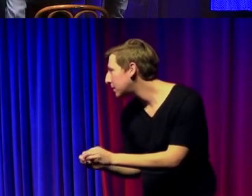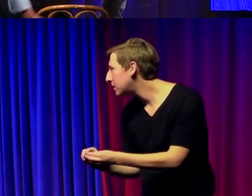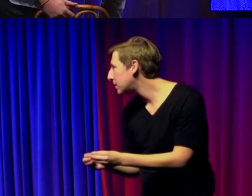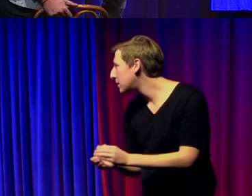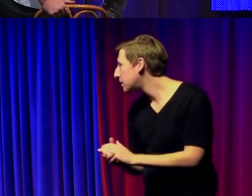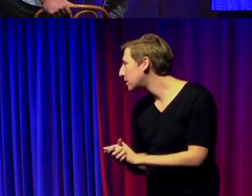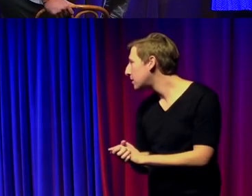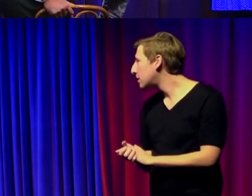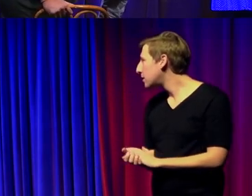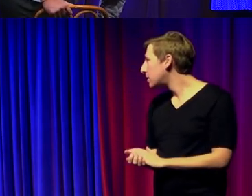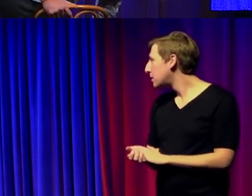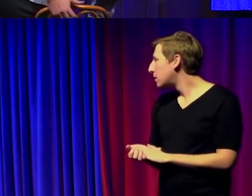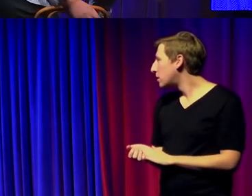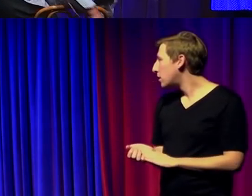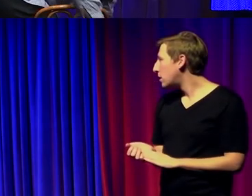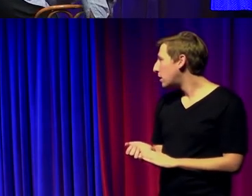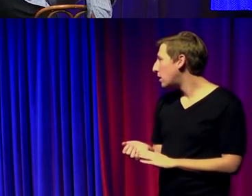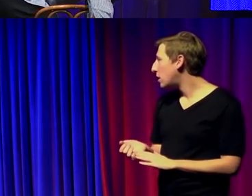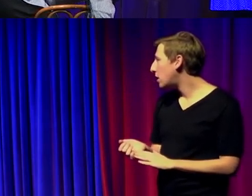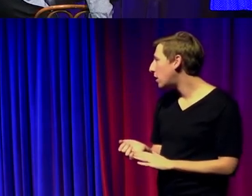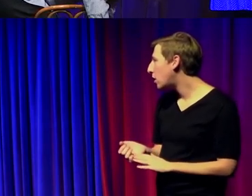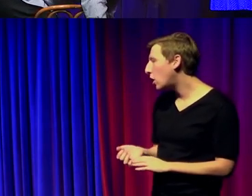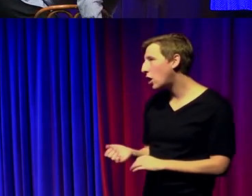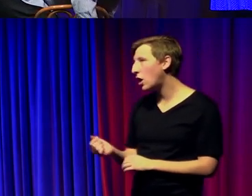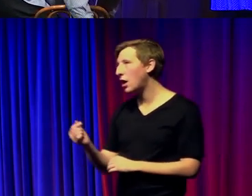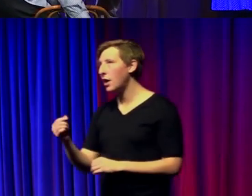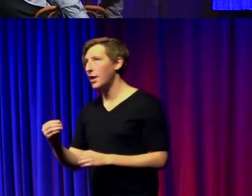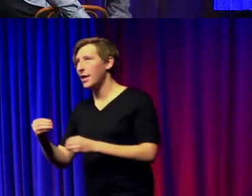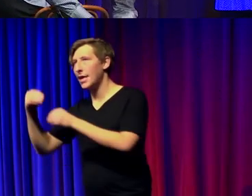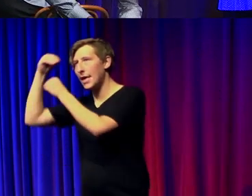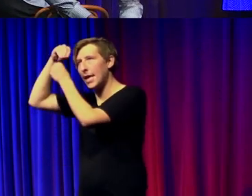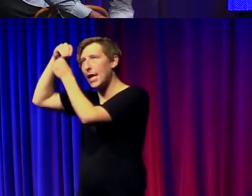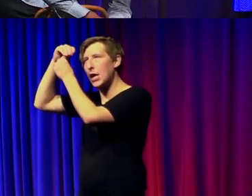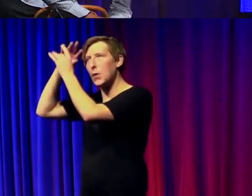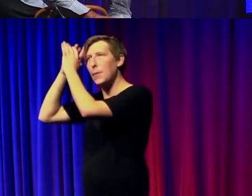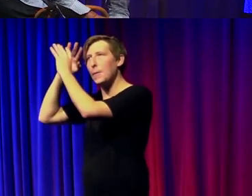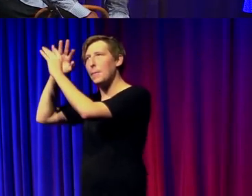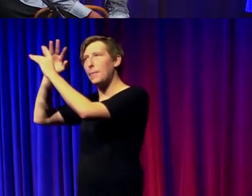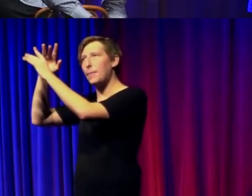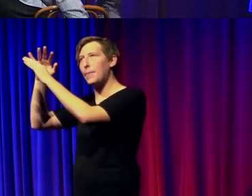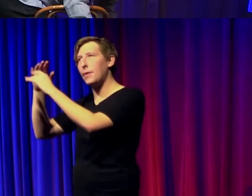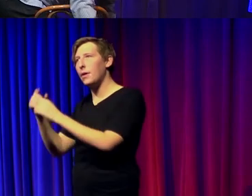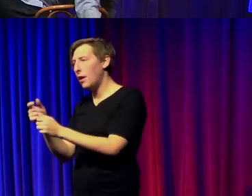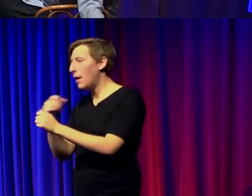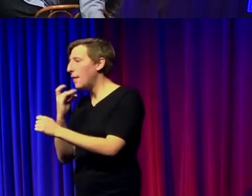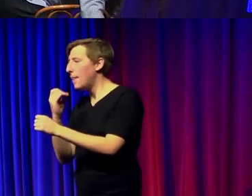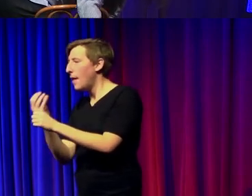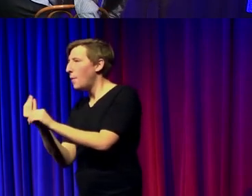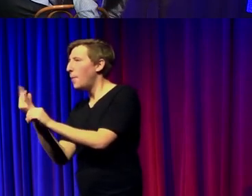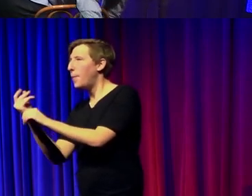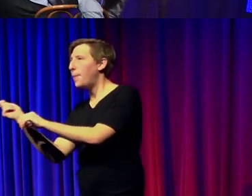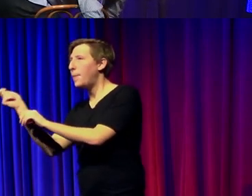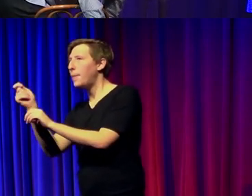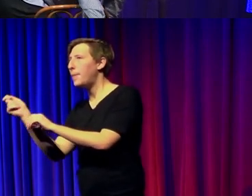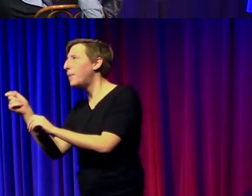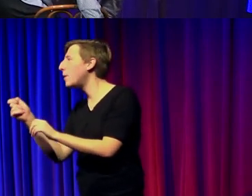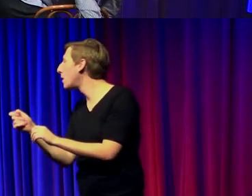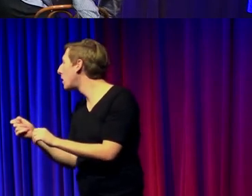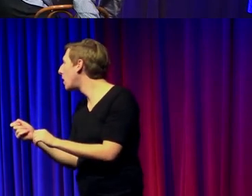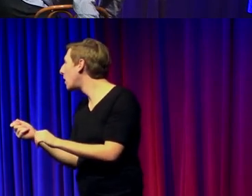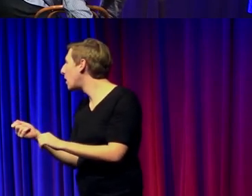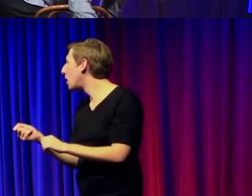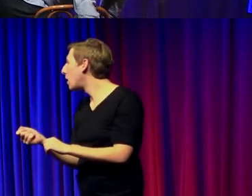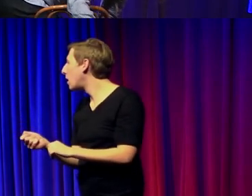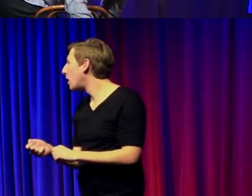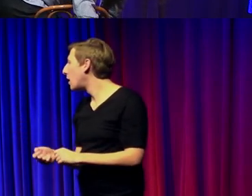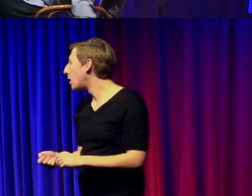Oh. Internal thoughts. Oh my gosh, it's so easy to do this quick 30-minute spell, but look at my husband, he's trying so hard. Oh,